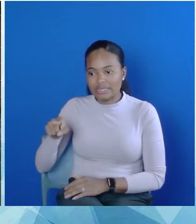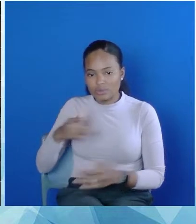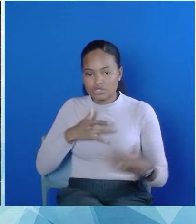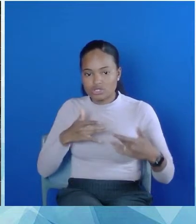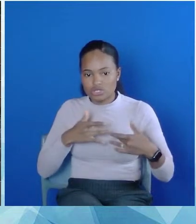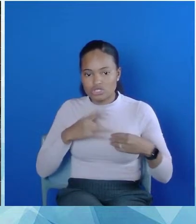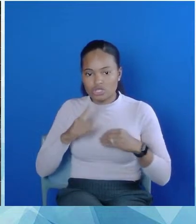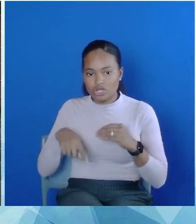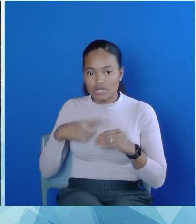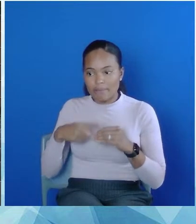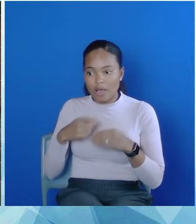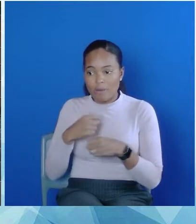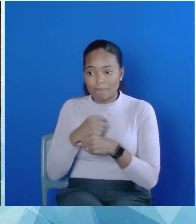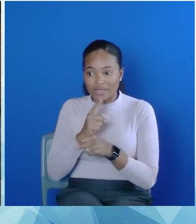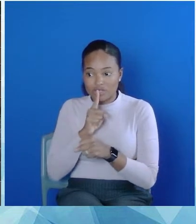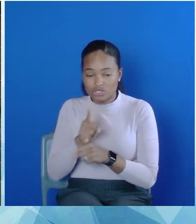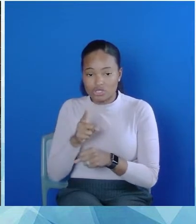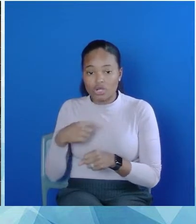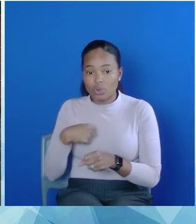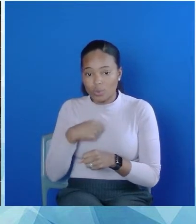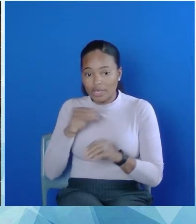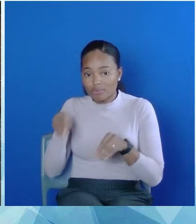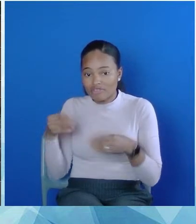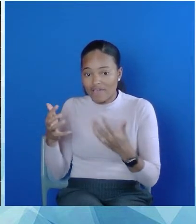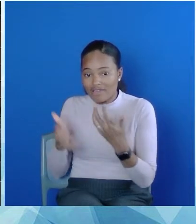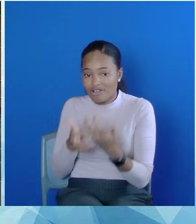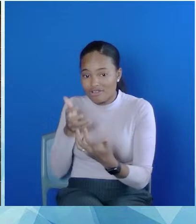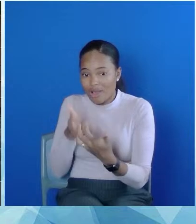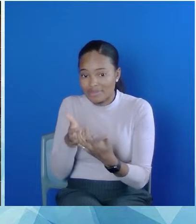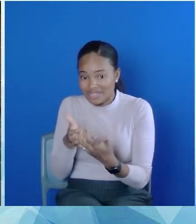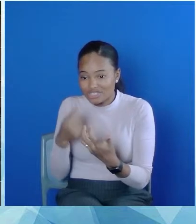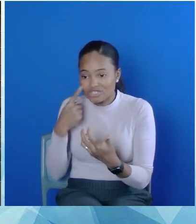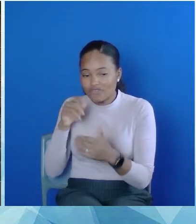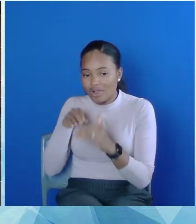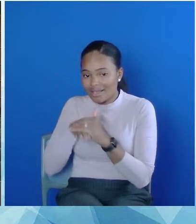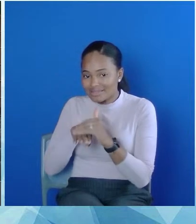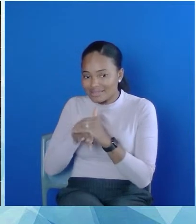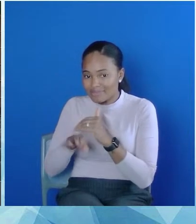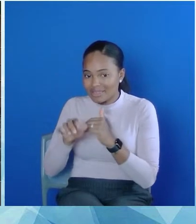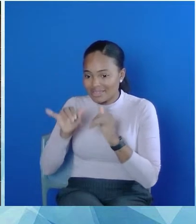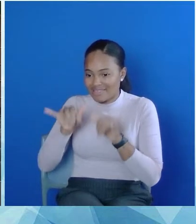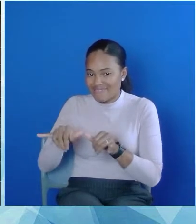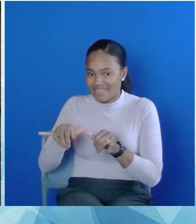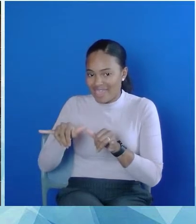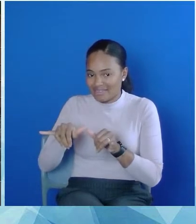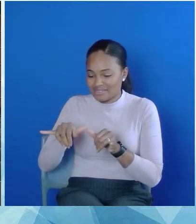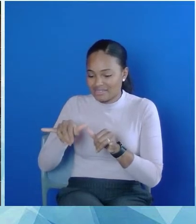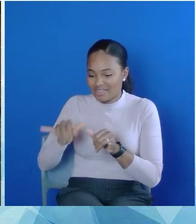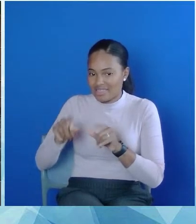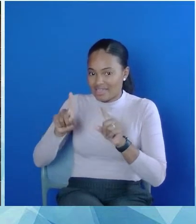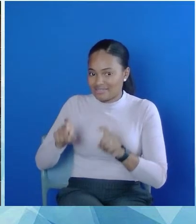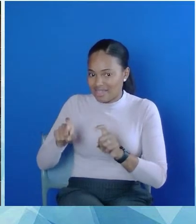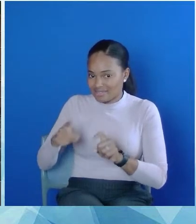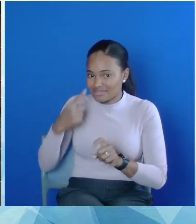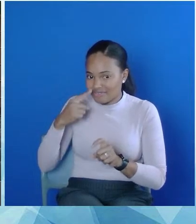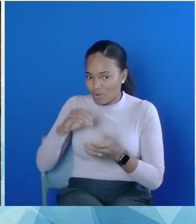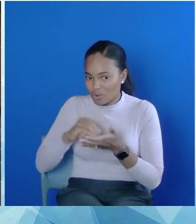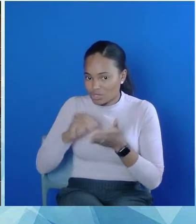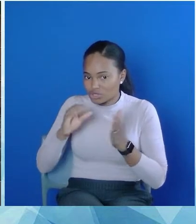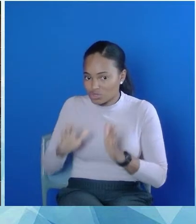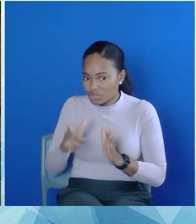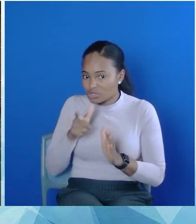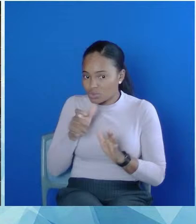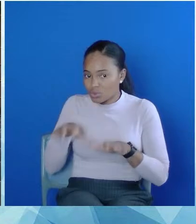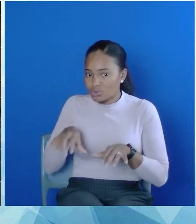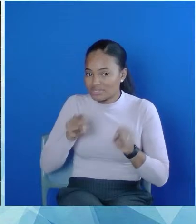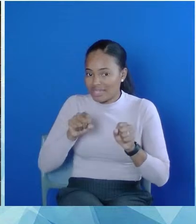providing accommodations to ensure accessibility for the test for those students that were going to be taking the